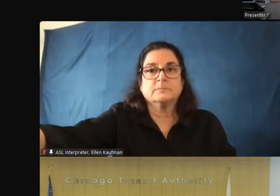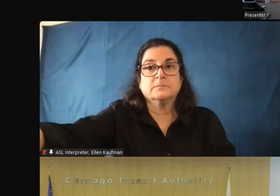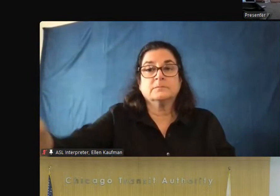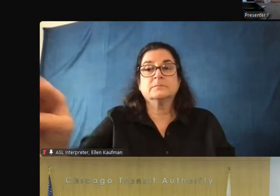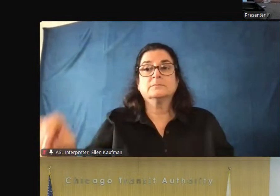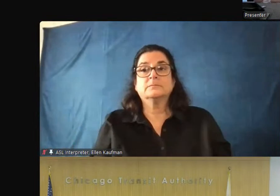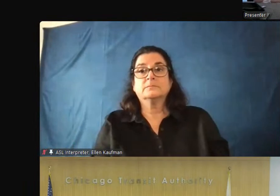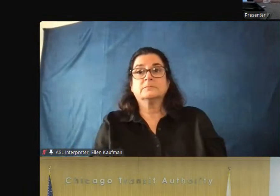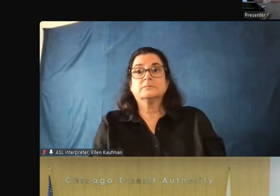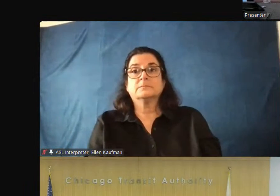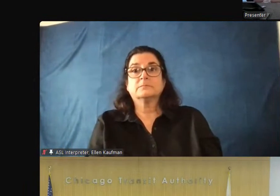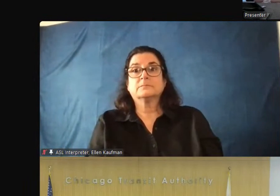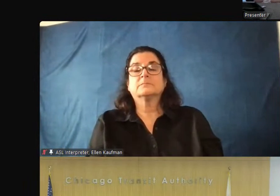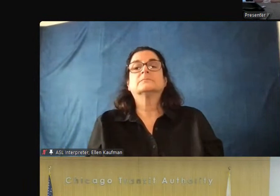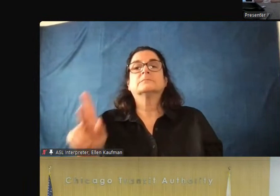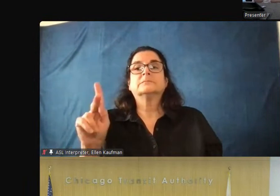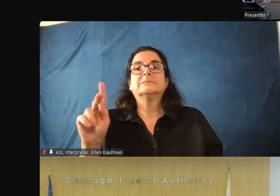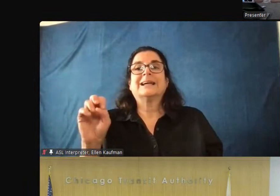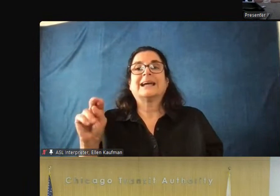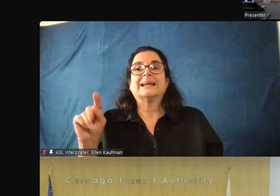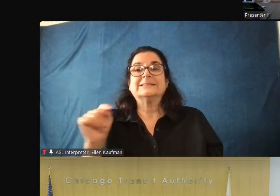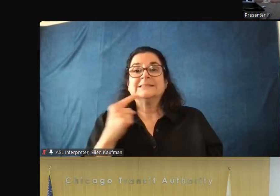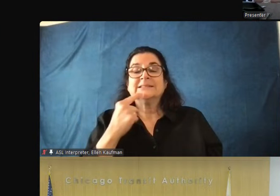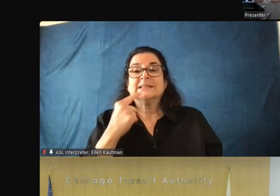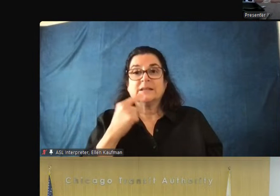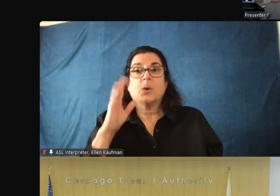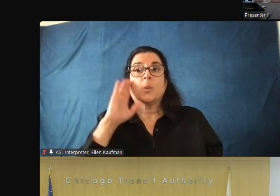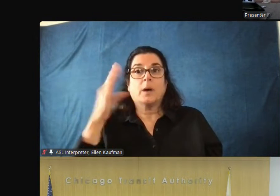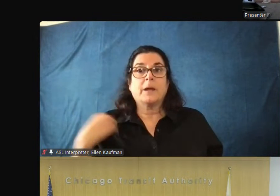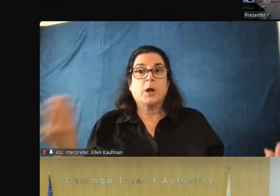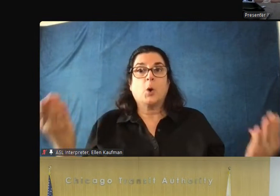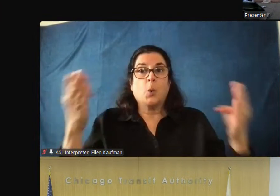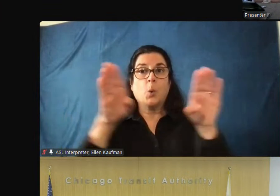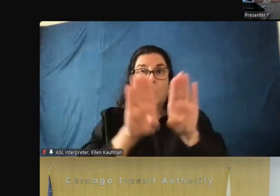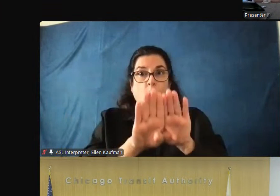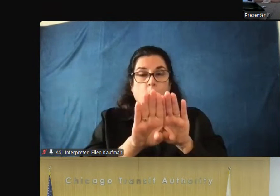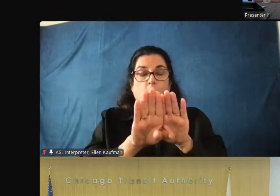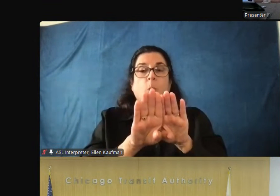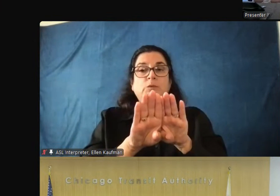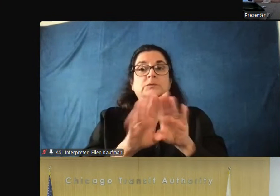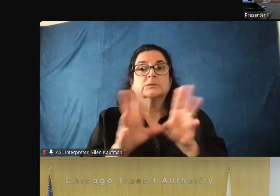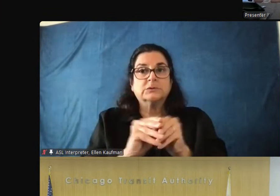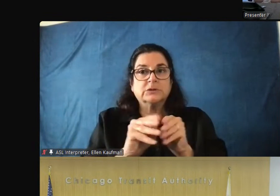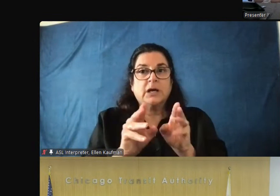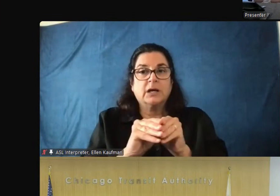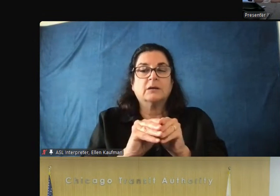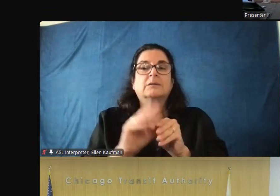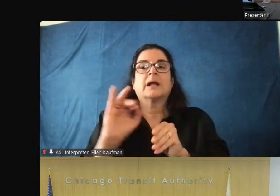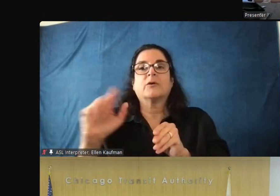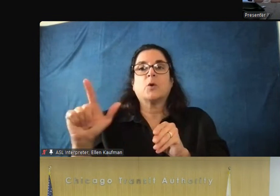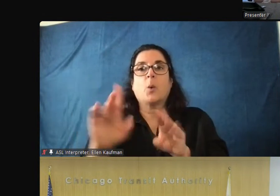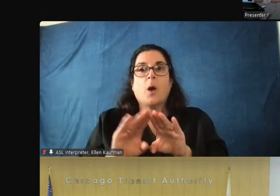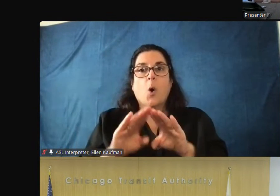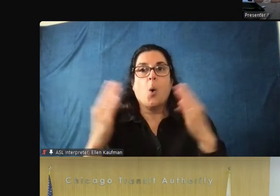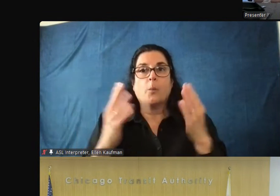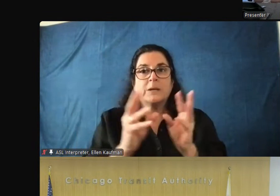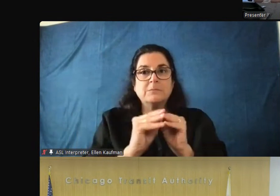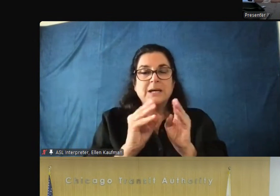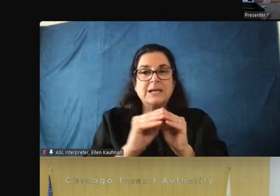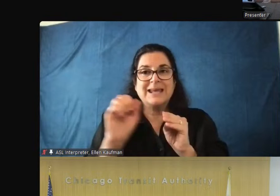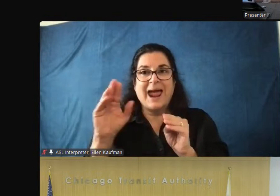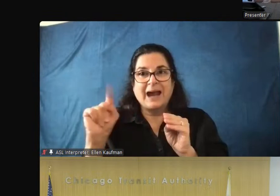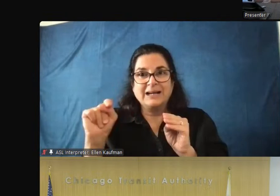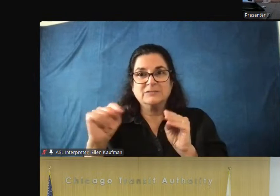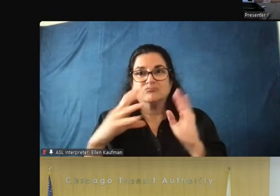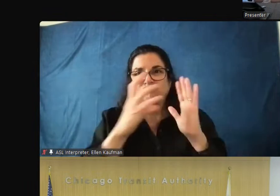Chairman, we will go into closed session today under the Illinois Open Meetings Act, subsection 2C1, 2, 8, 11,